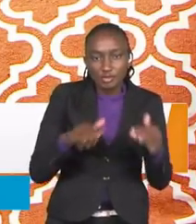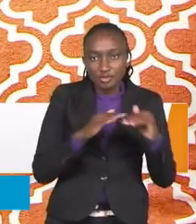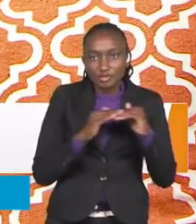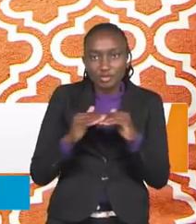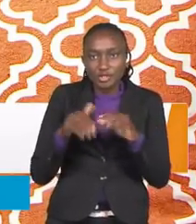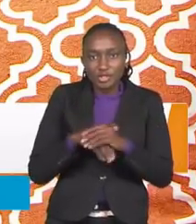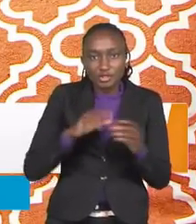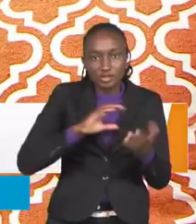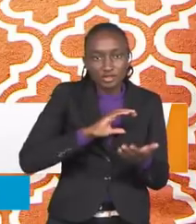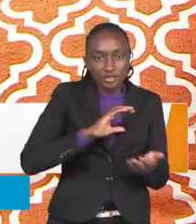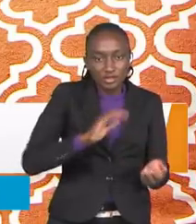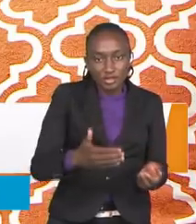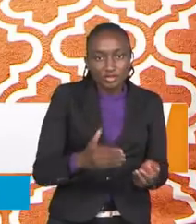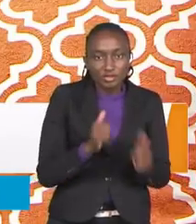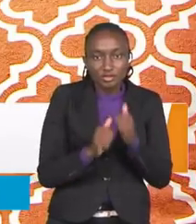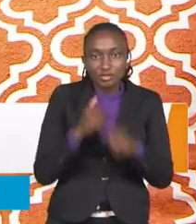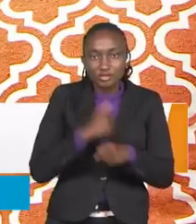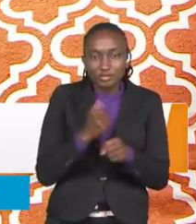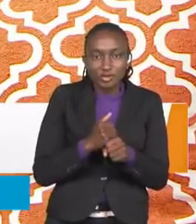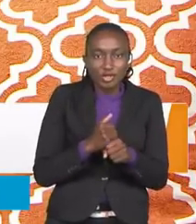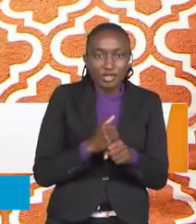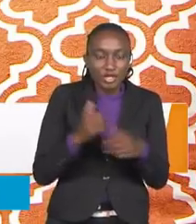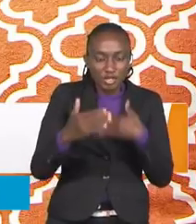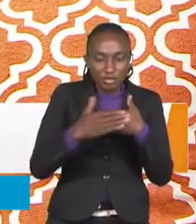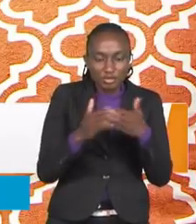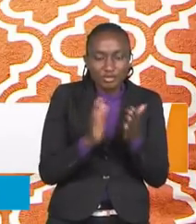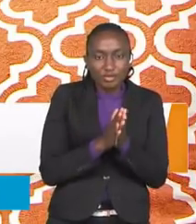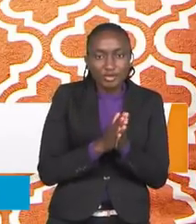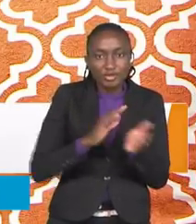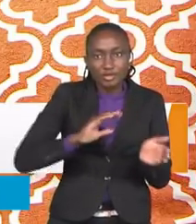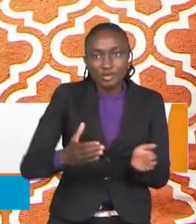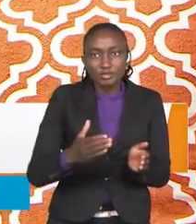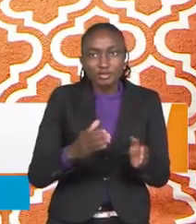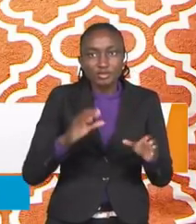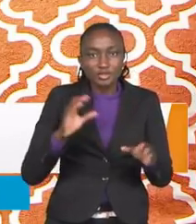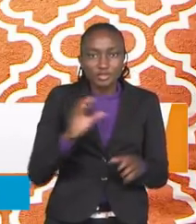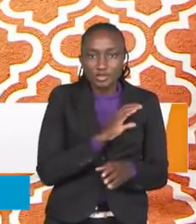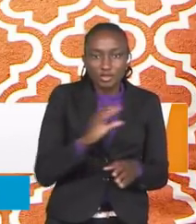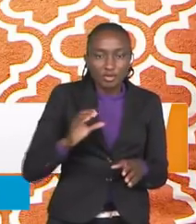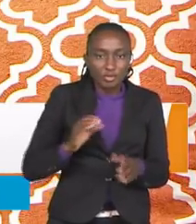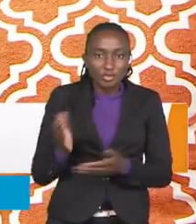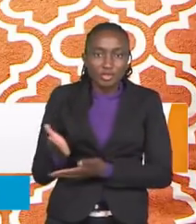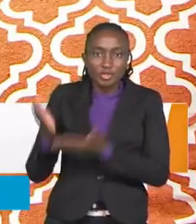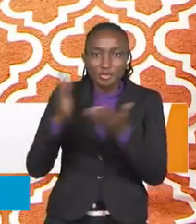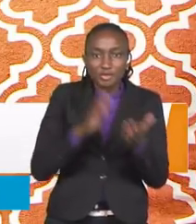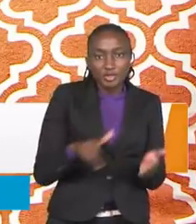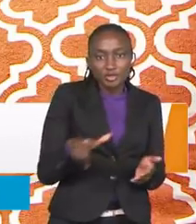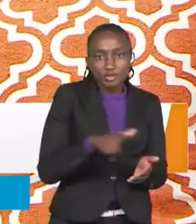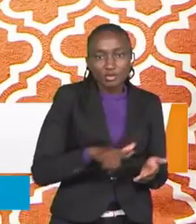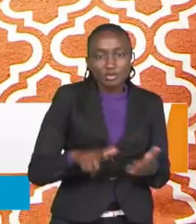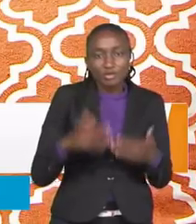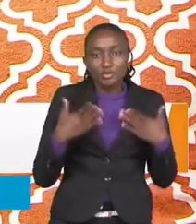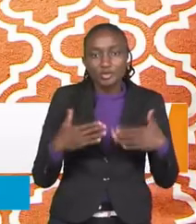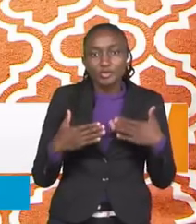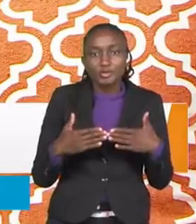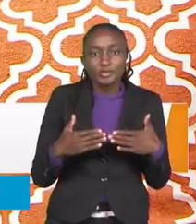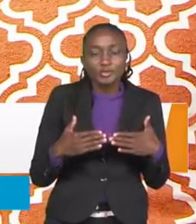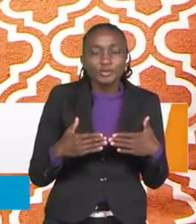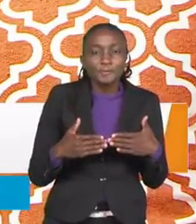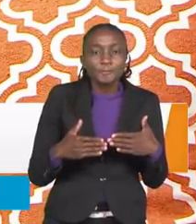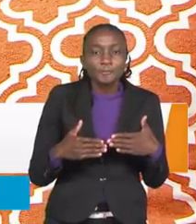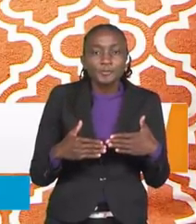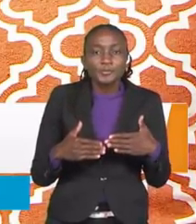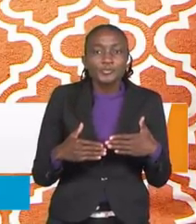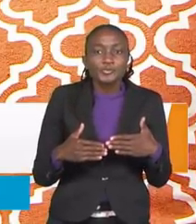within the counties. We work very closely with the counties. And the committees actually bring in the locals and the people in the